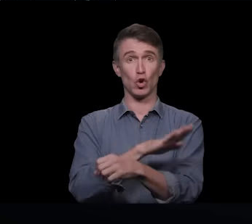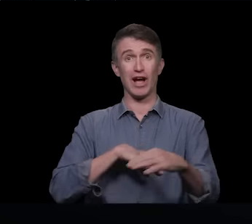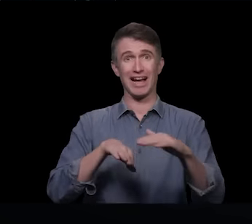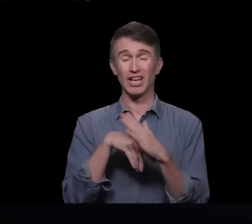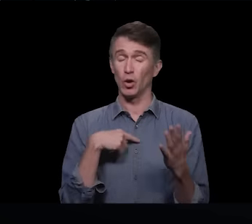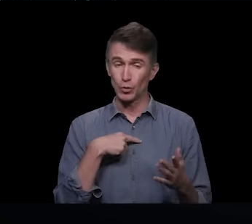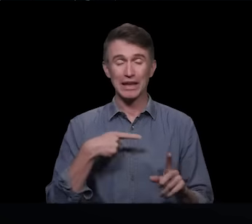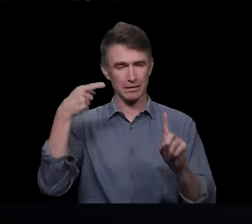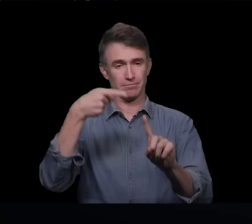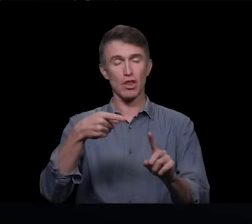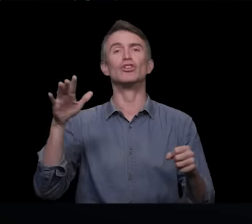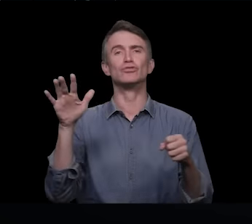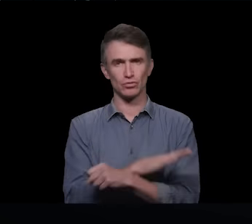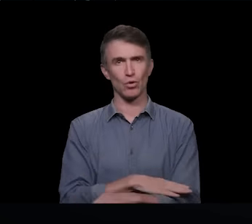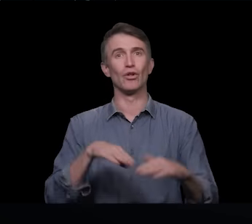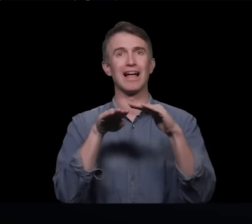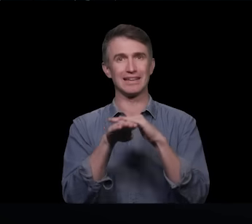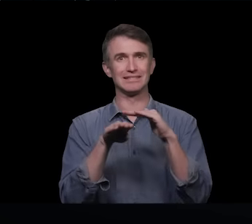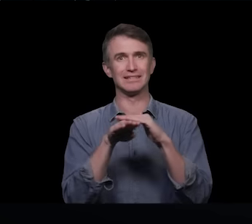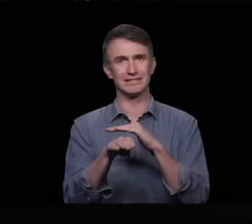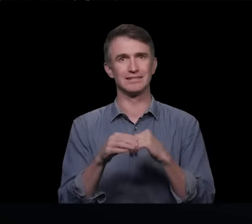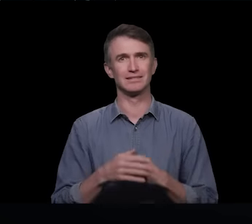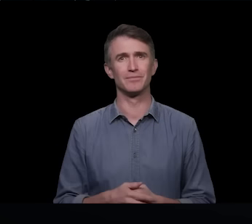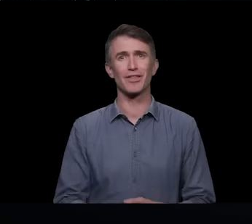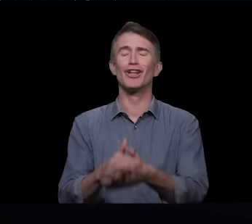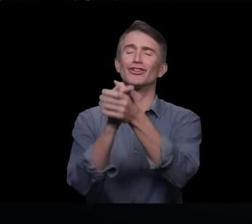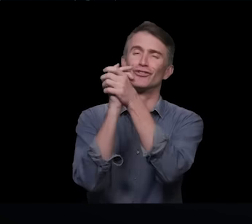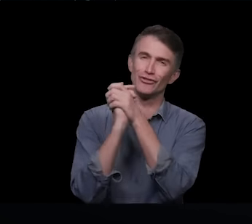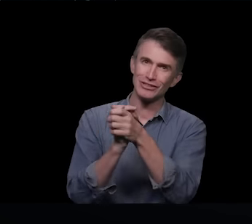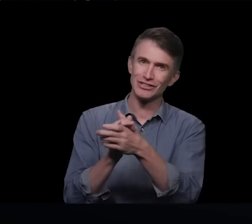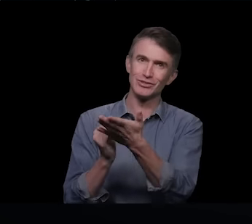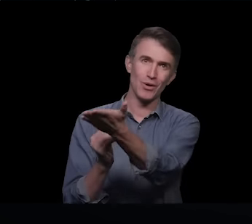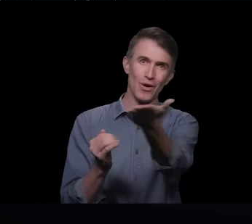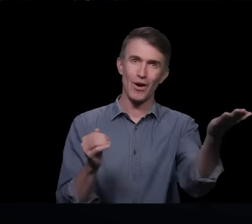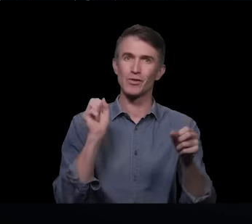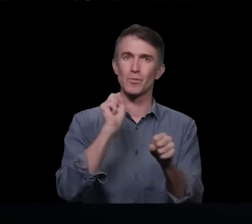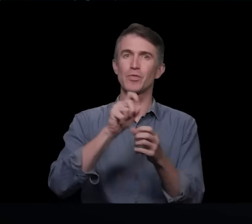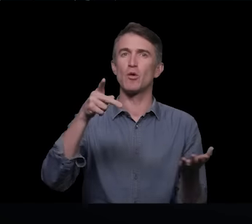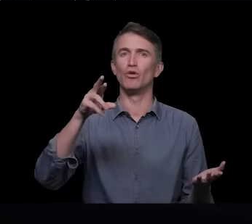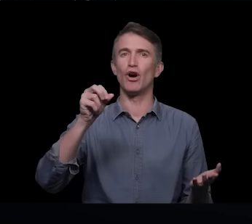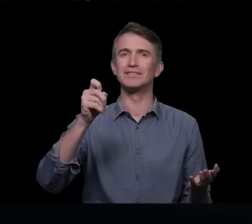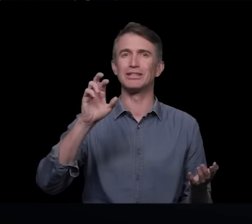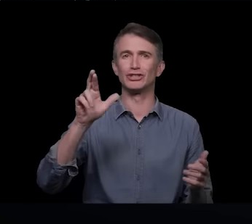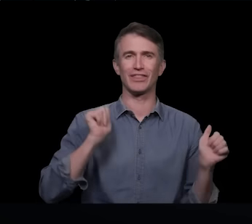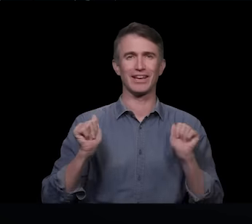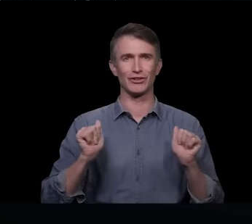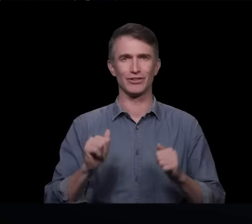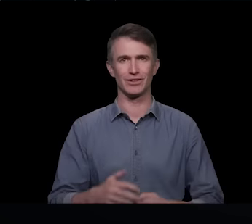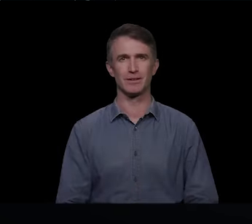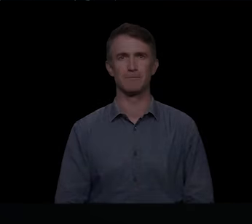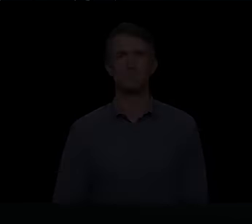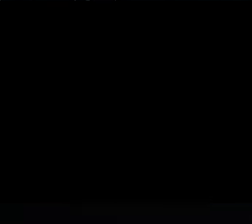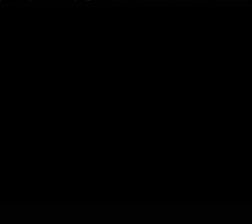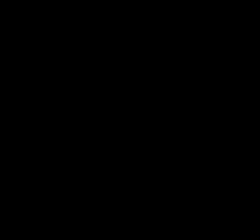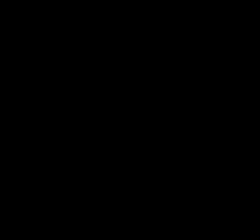say total access, we mean total access. Congratulations to everyone at the Prospector